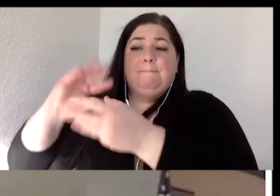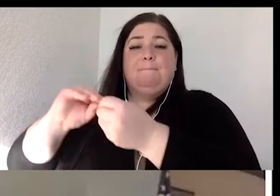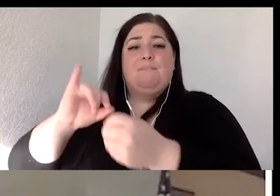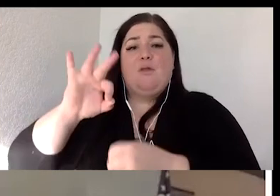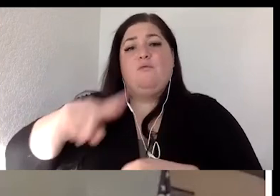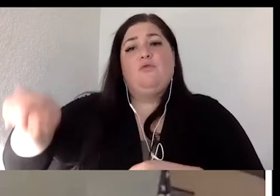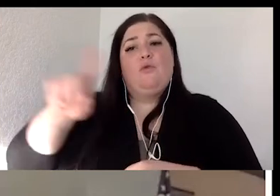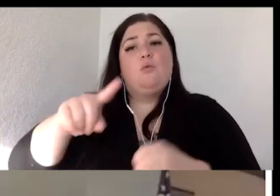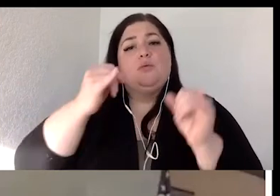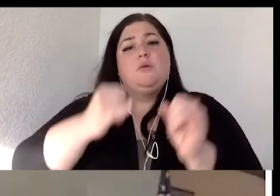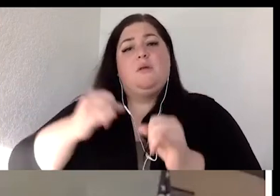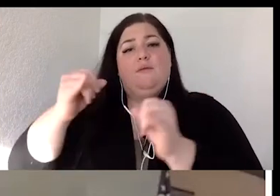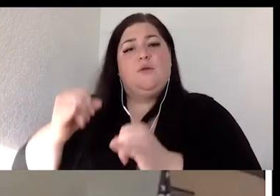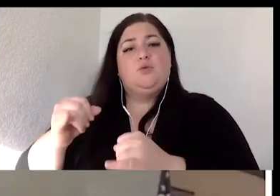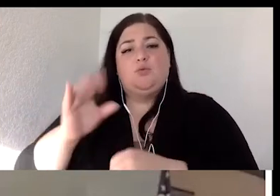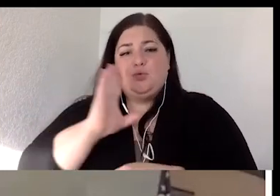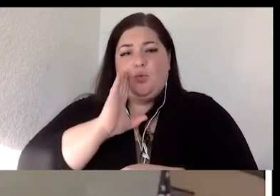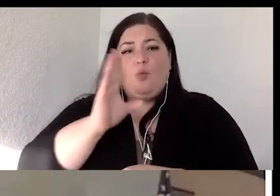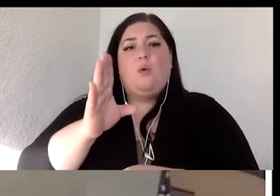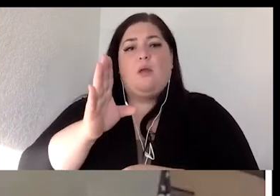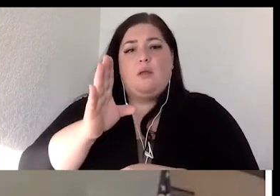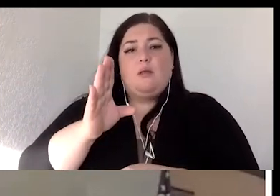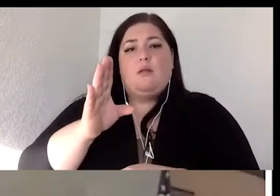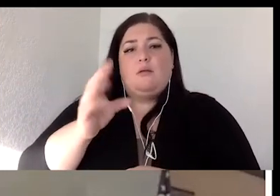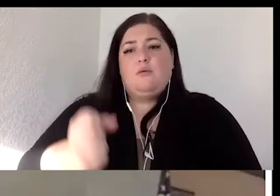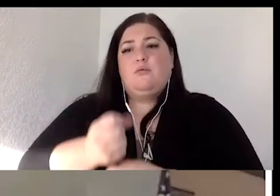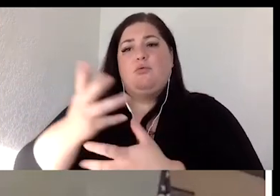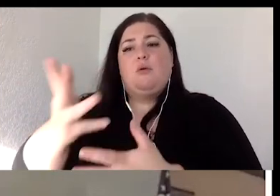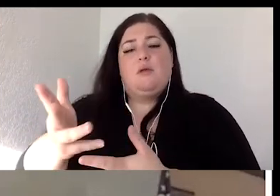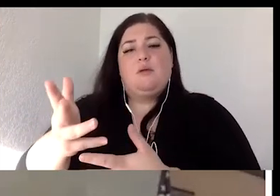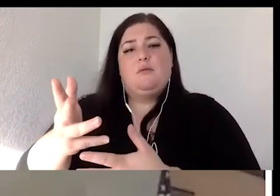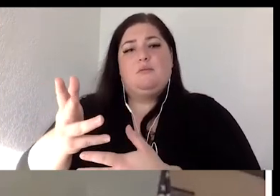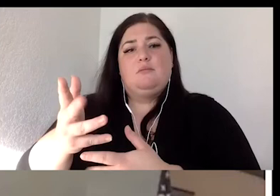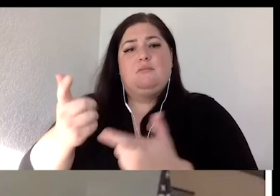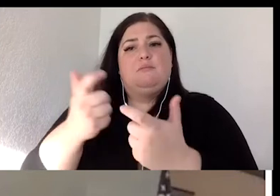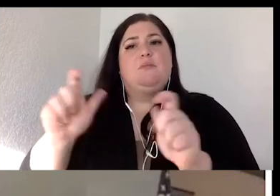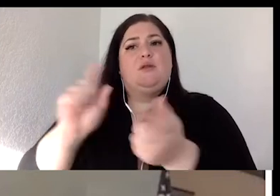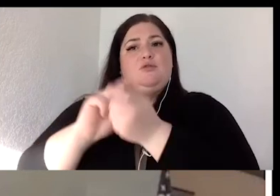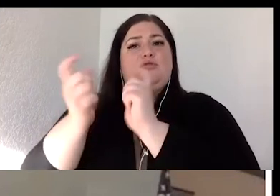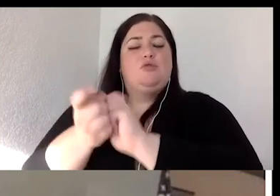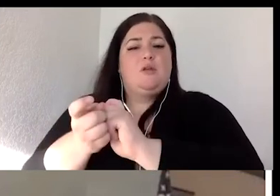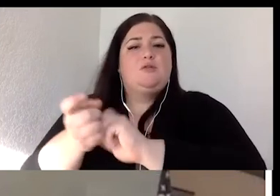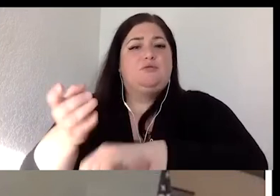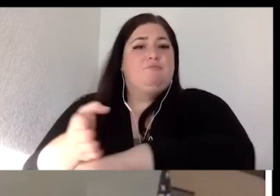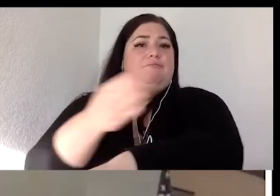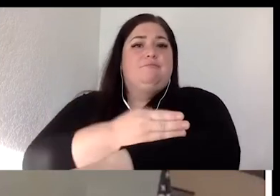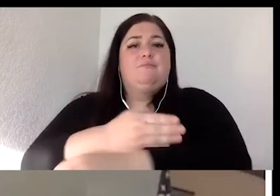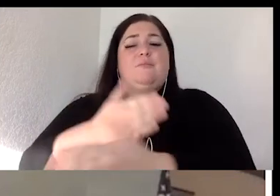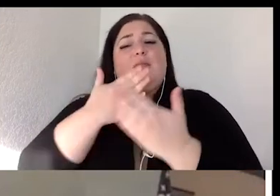goods will produce a very big good. Thank you for your work.